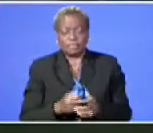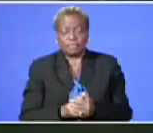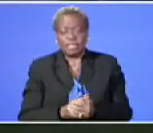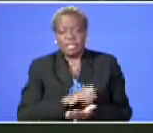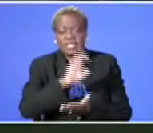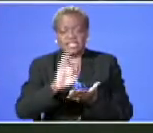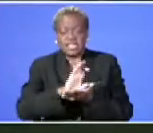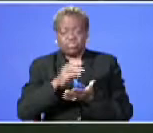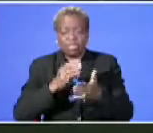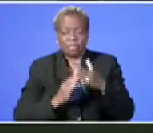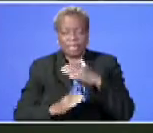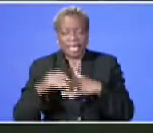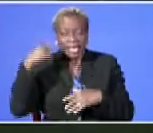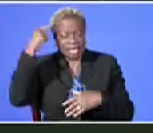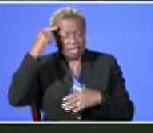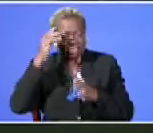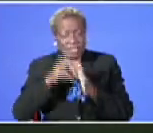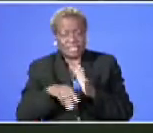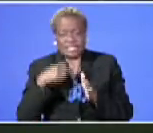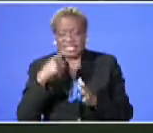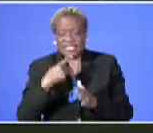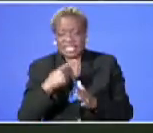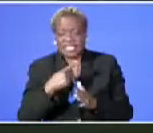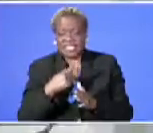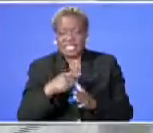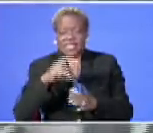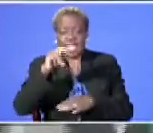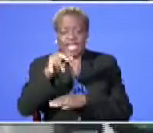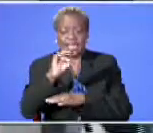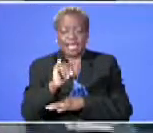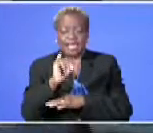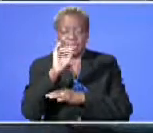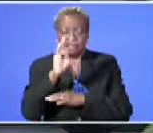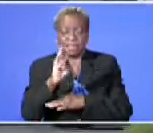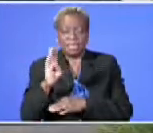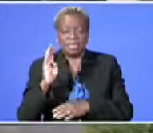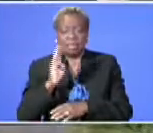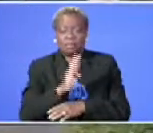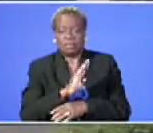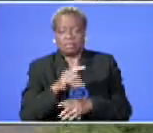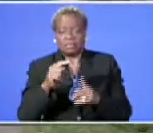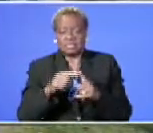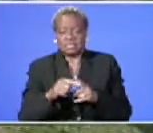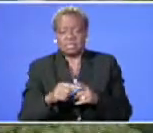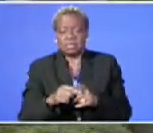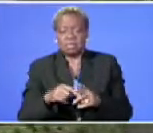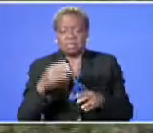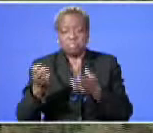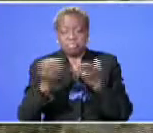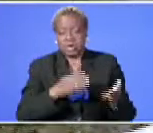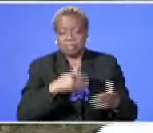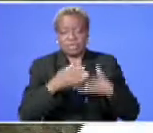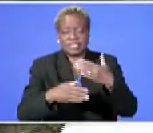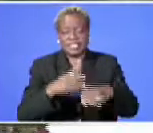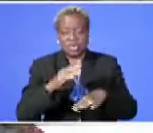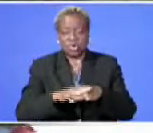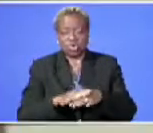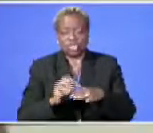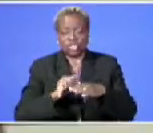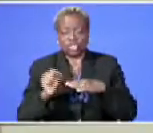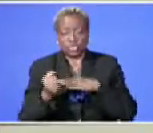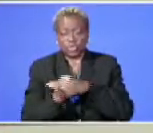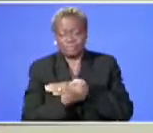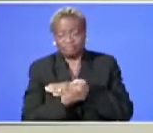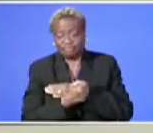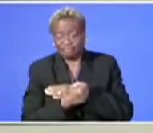governor says the bank has urged the National Insurance Board to liquidate some of its external investment and bring proceeds onshore. While there's been